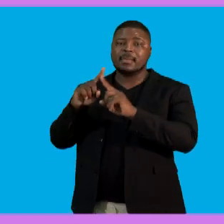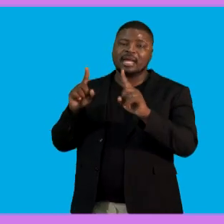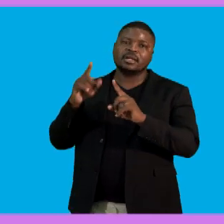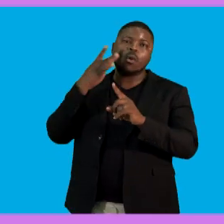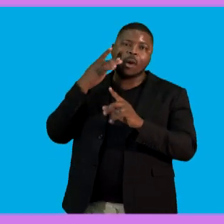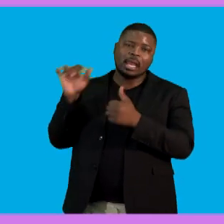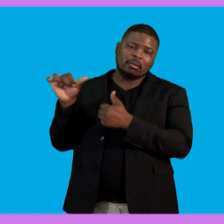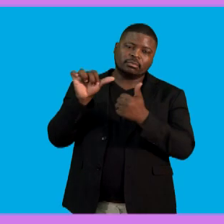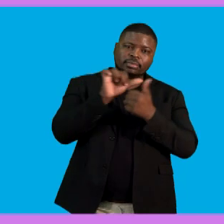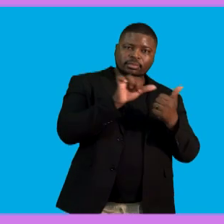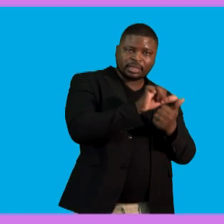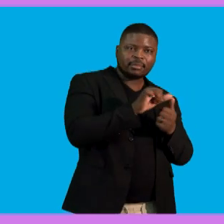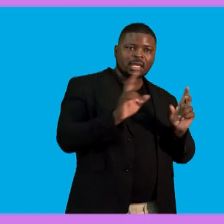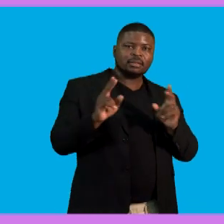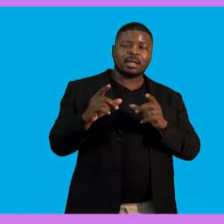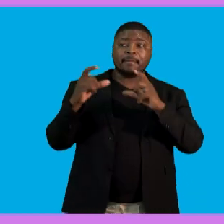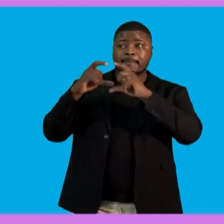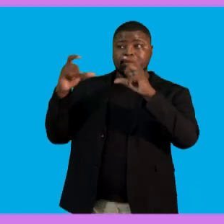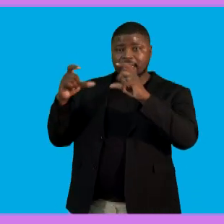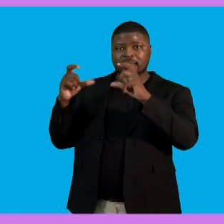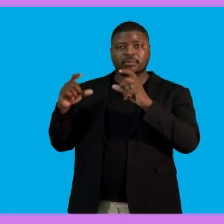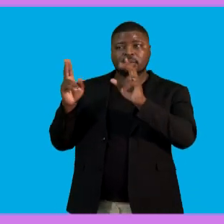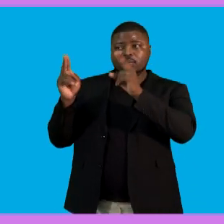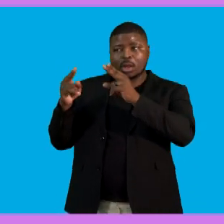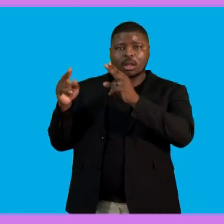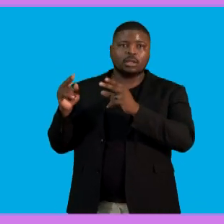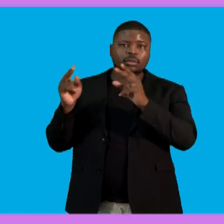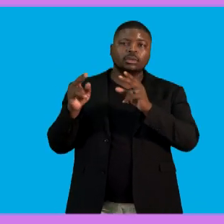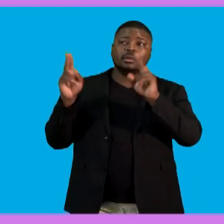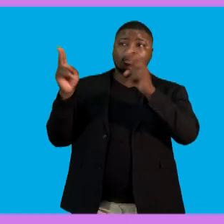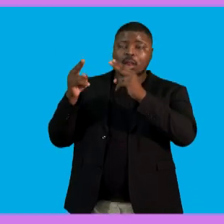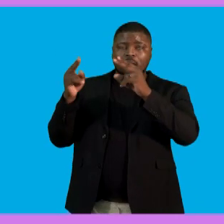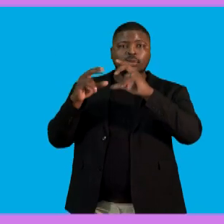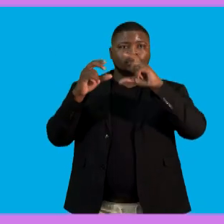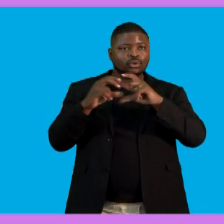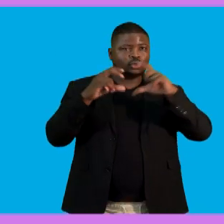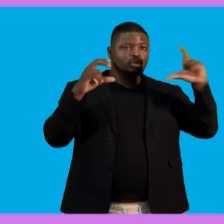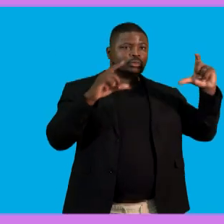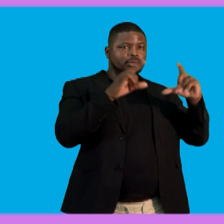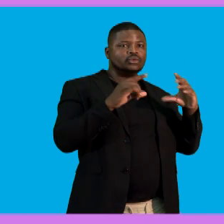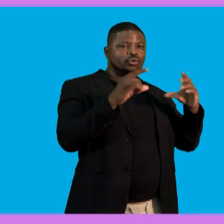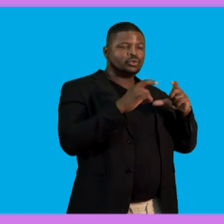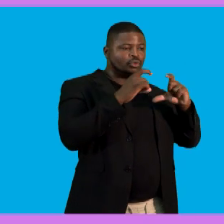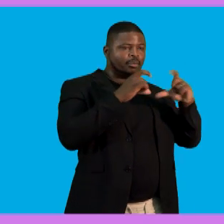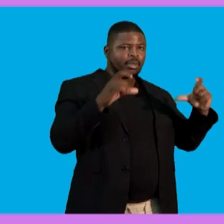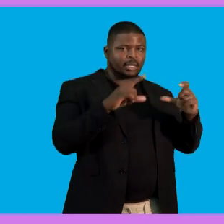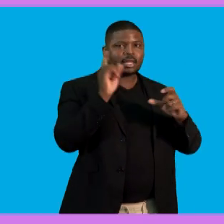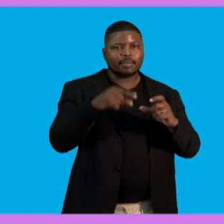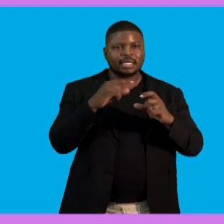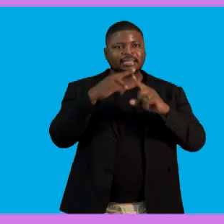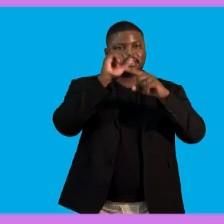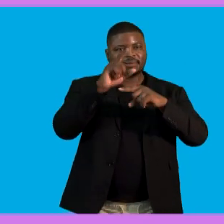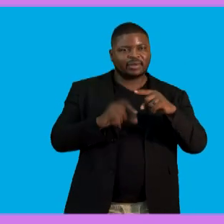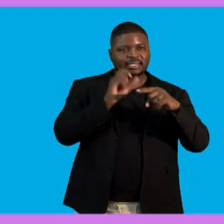Then when you're moving from small to big, now you will divide by the conversion factor as well. Then this is an example. When